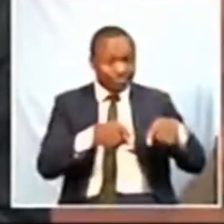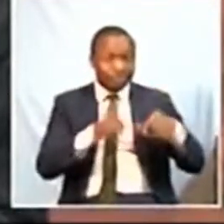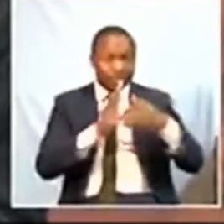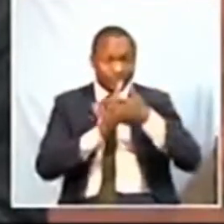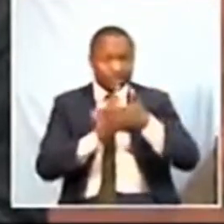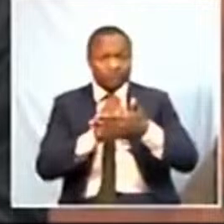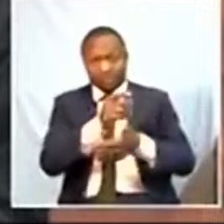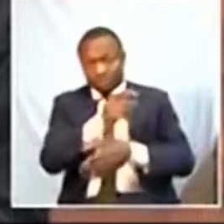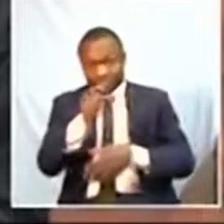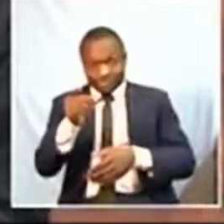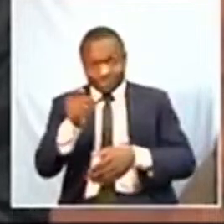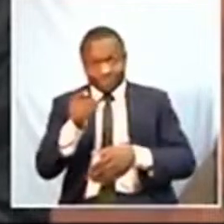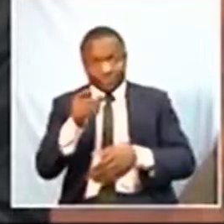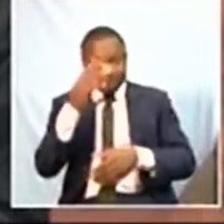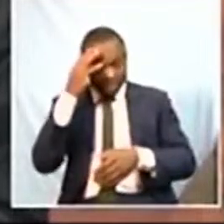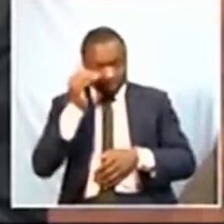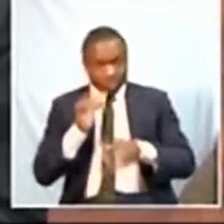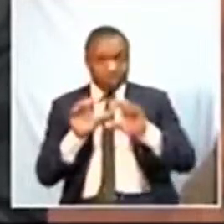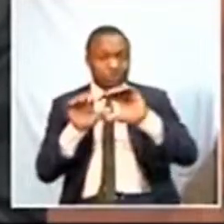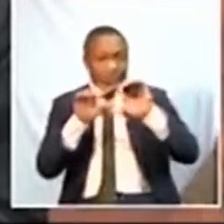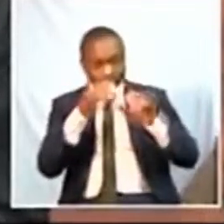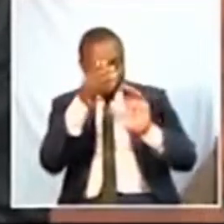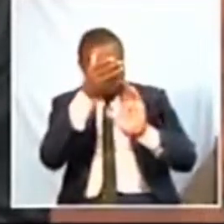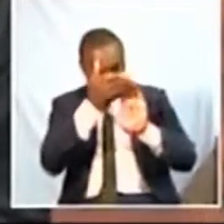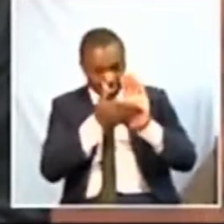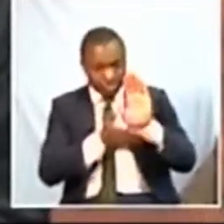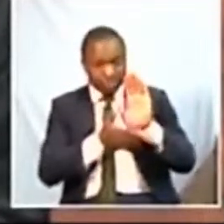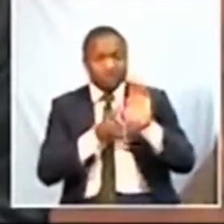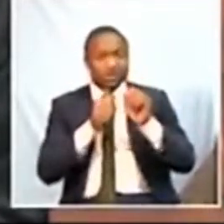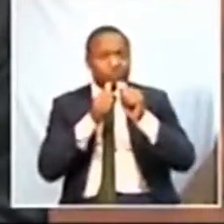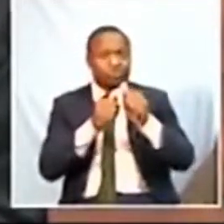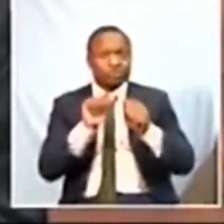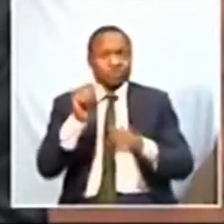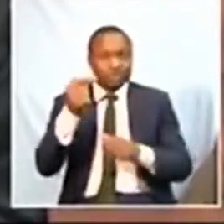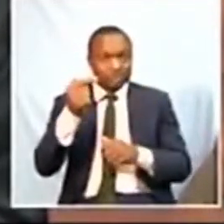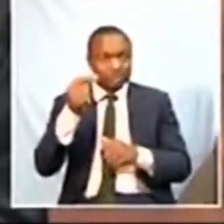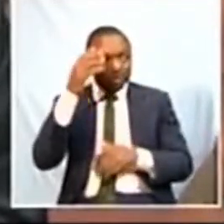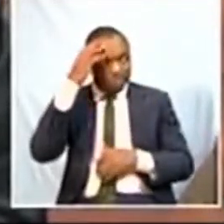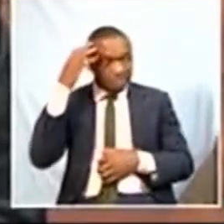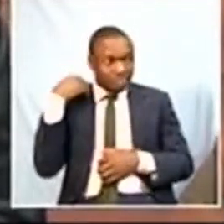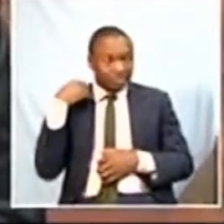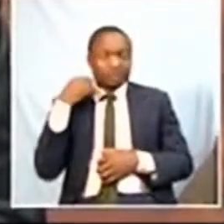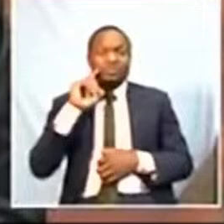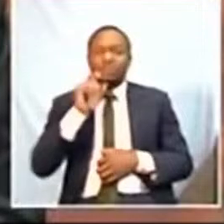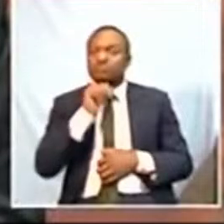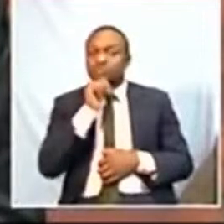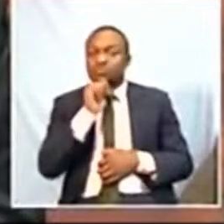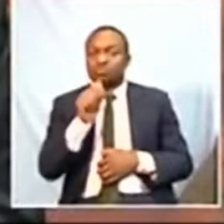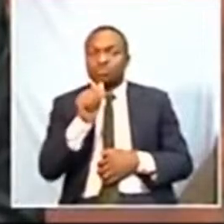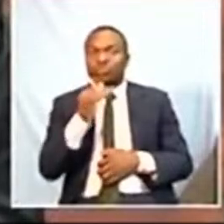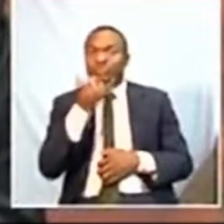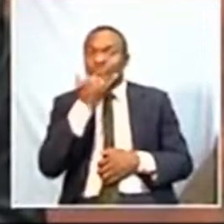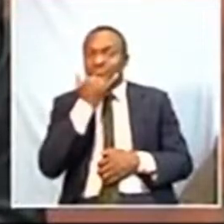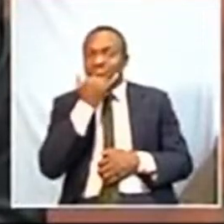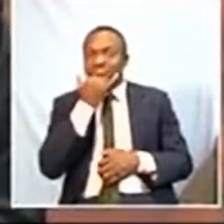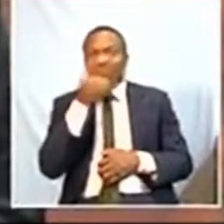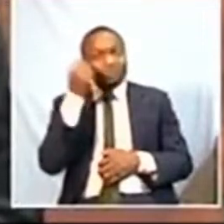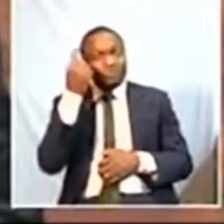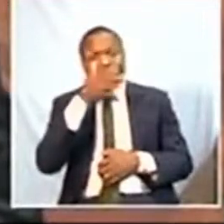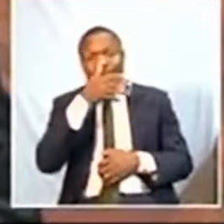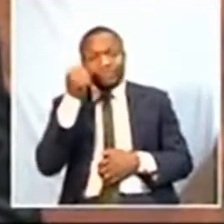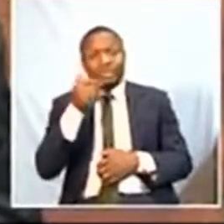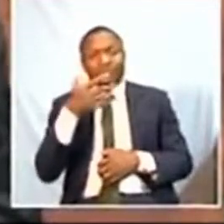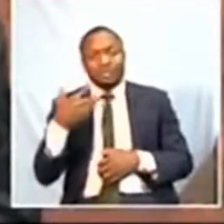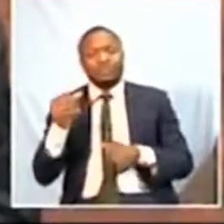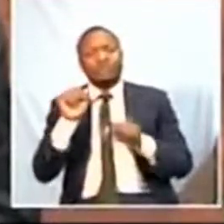you. Why did you do this according to the AG's office? We shouldn't be misunderstood. The best thing that you